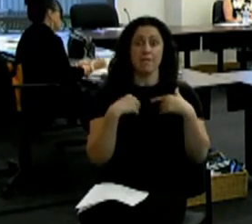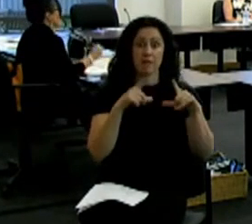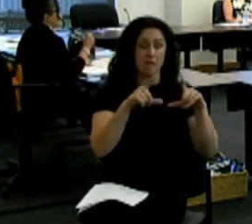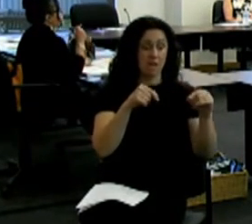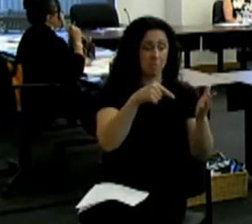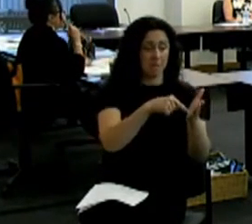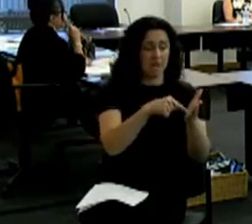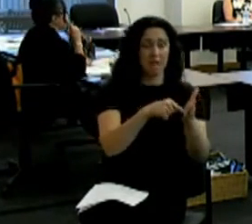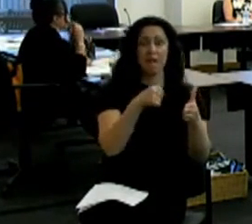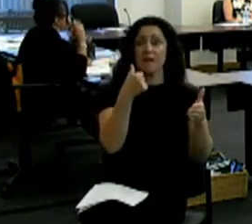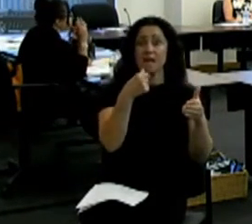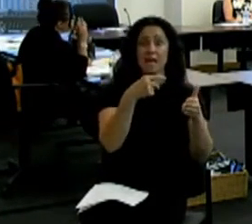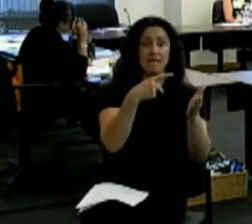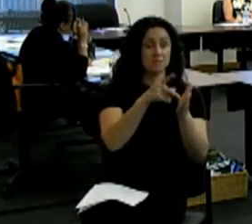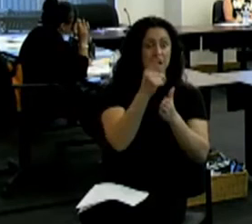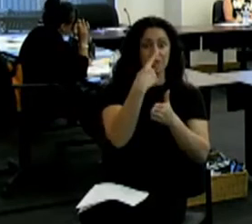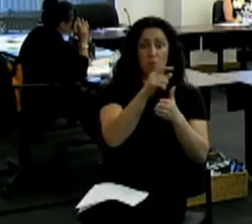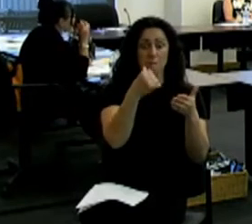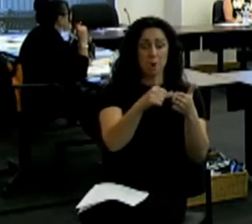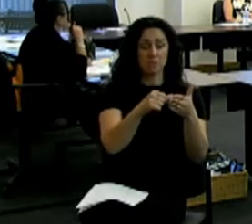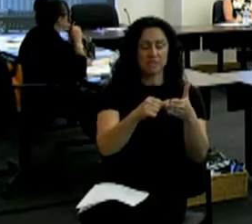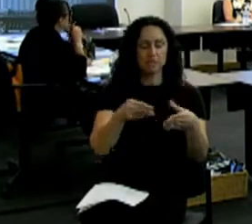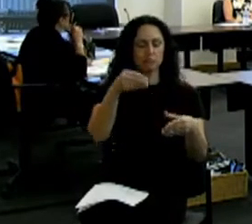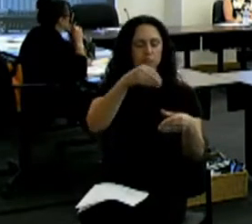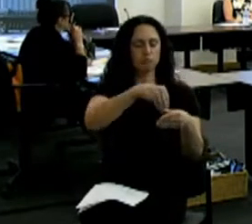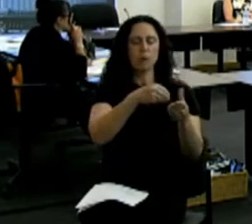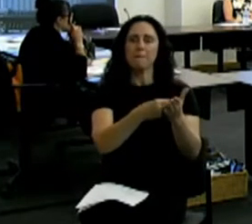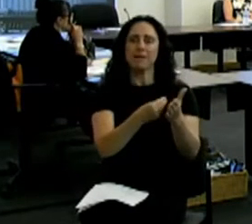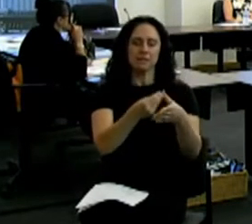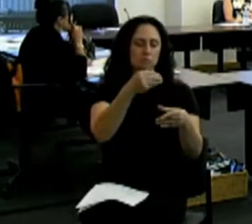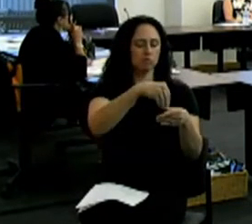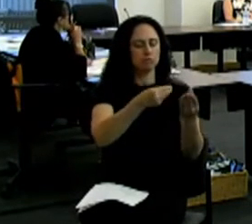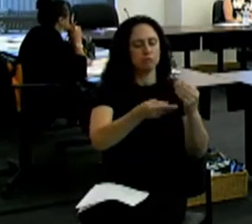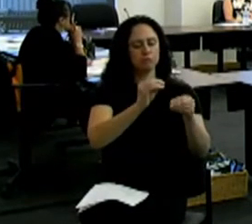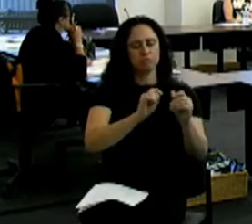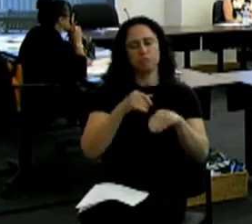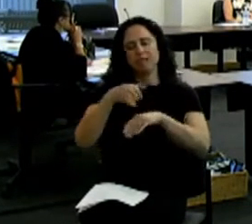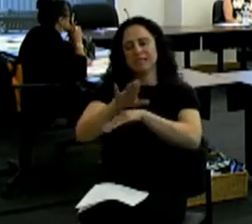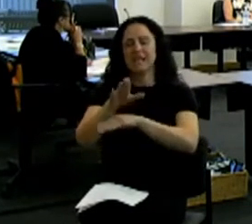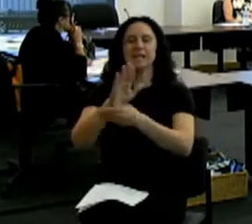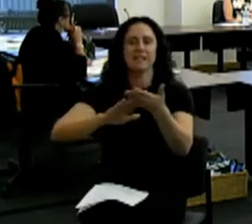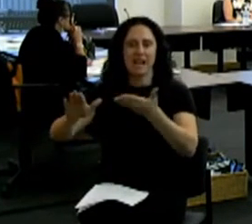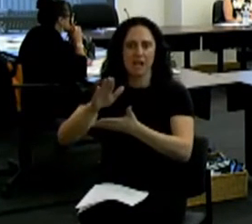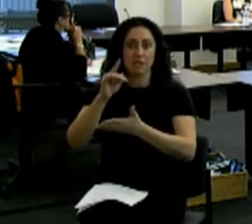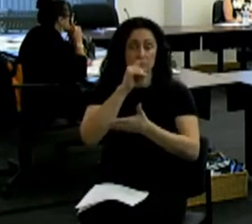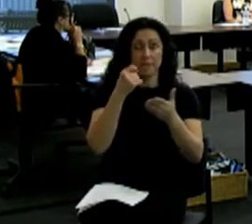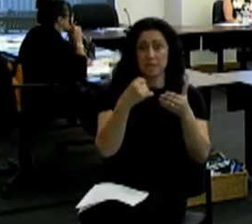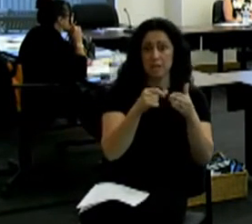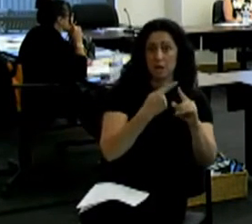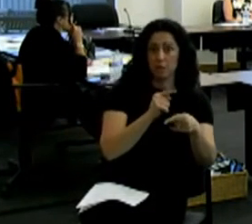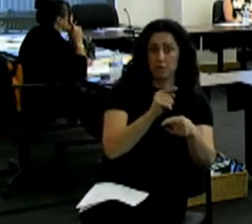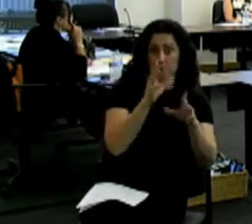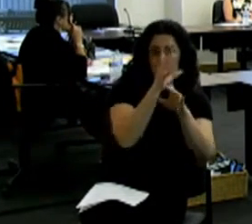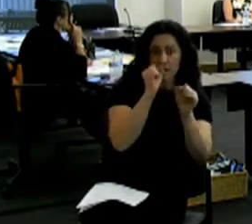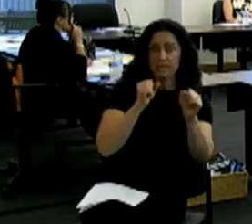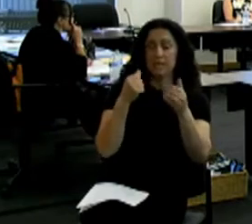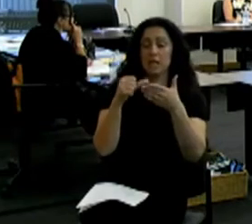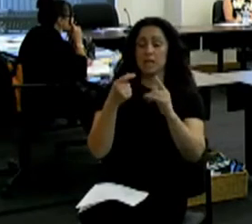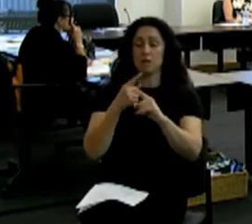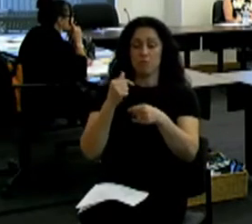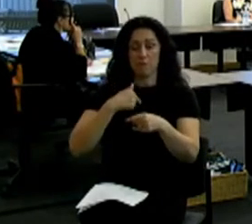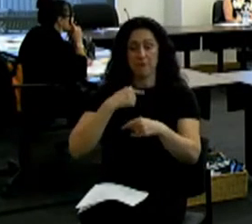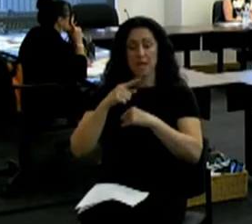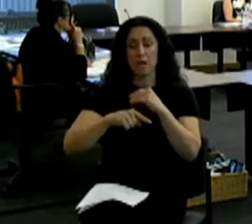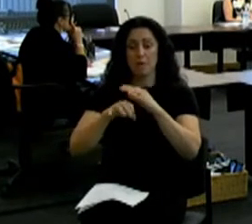it's paid for, postage, and then they can make the gift, because there's a letter from the president, there's a letter from me as far